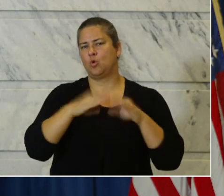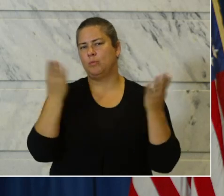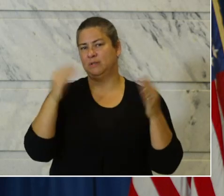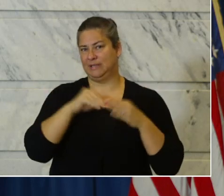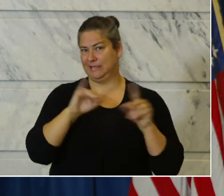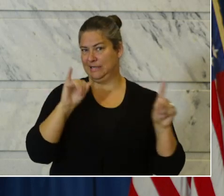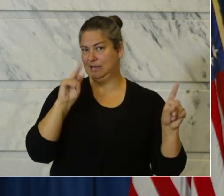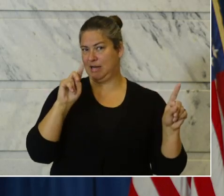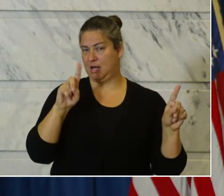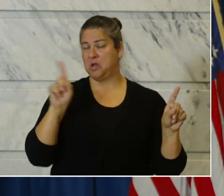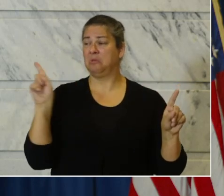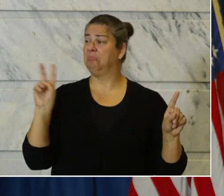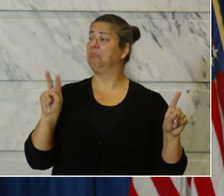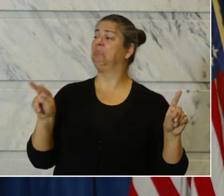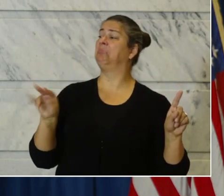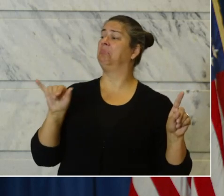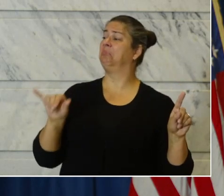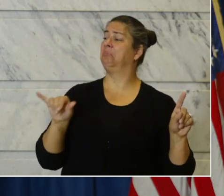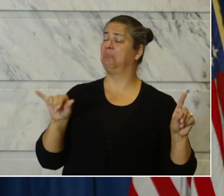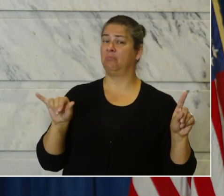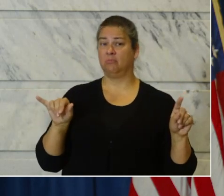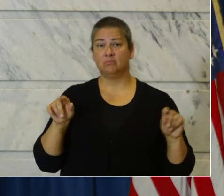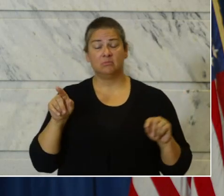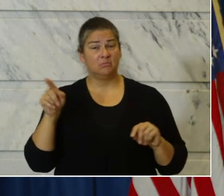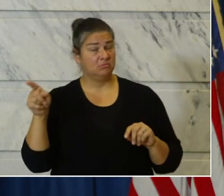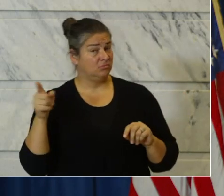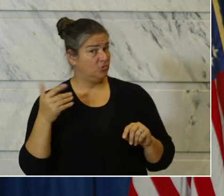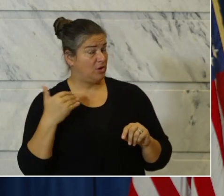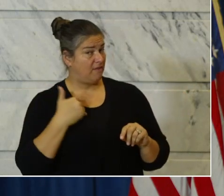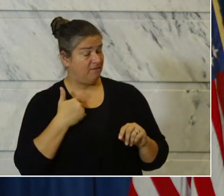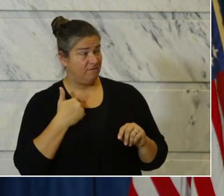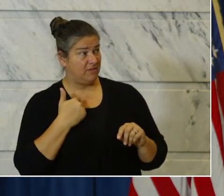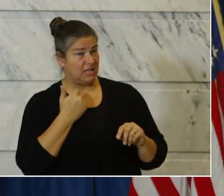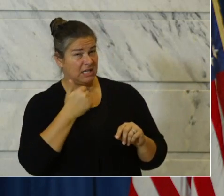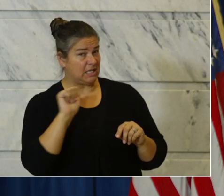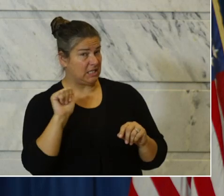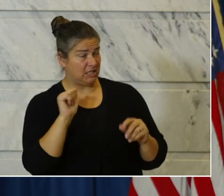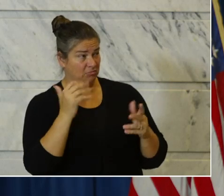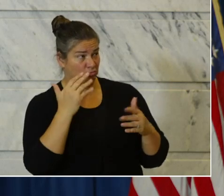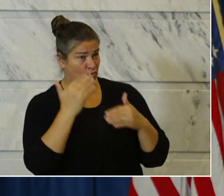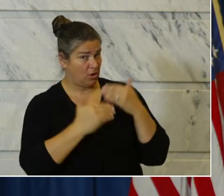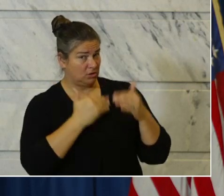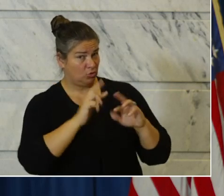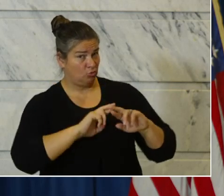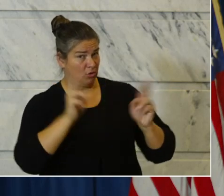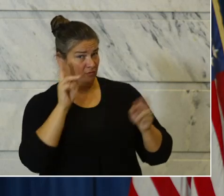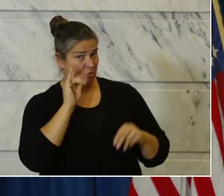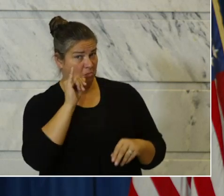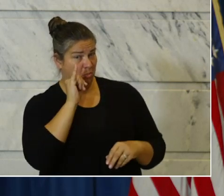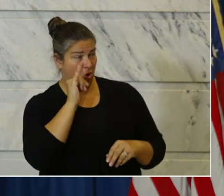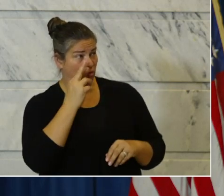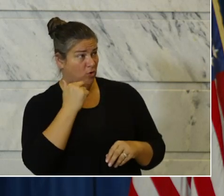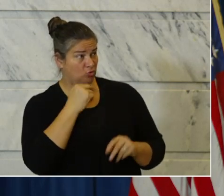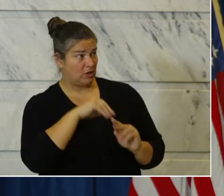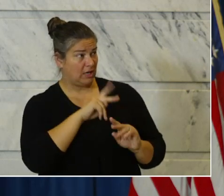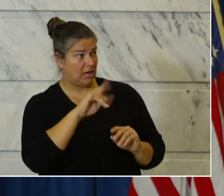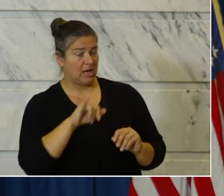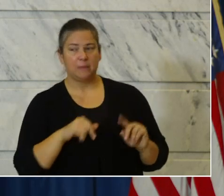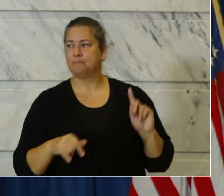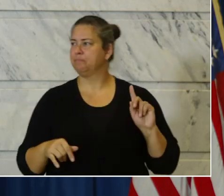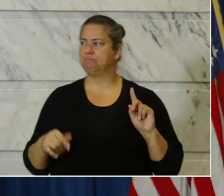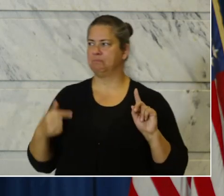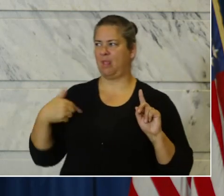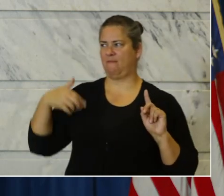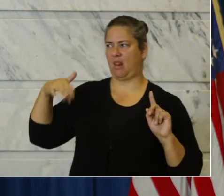Indiana. Do you have anything that's in the works for our bars and restaurants here in Kentucky? So I haven't